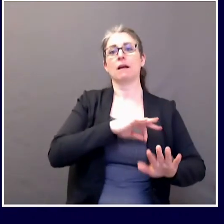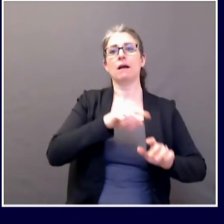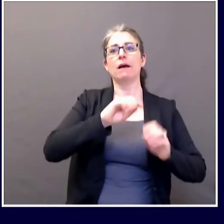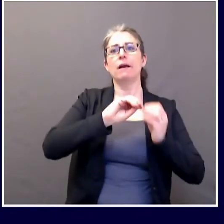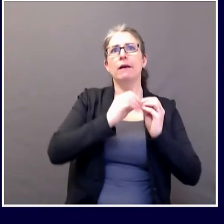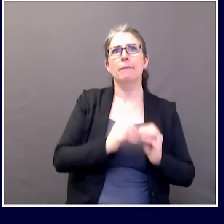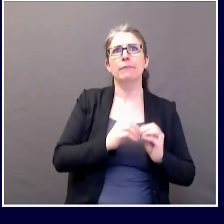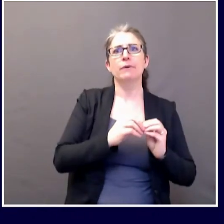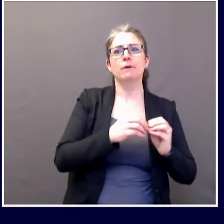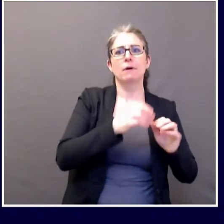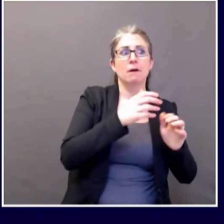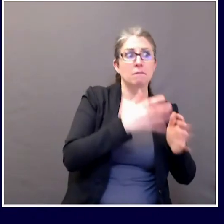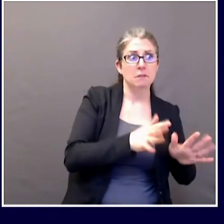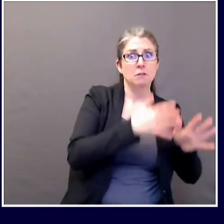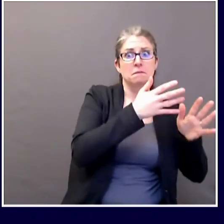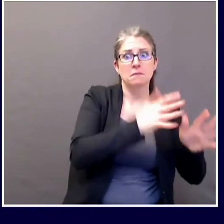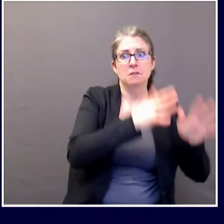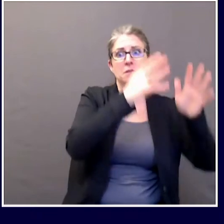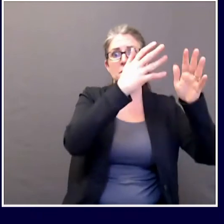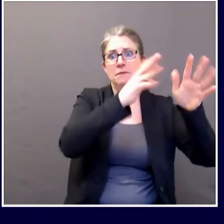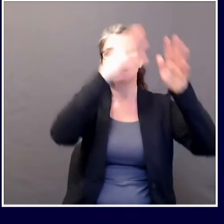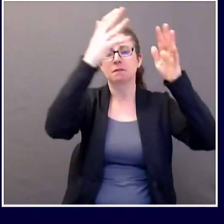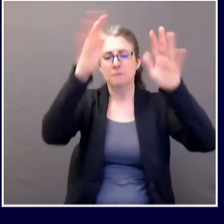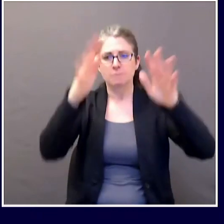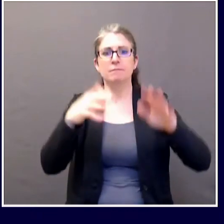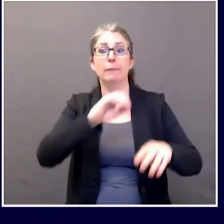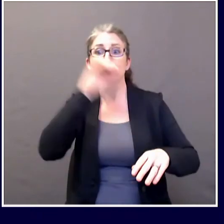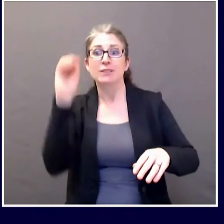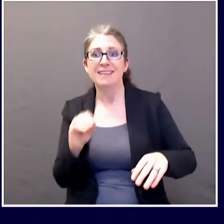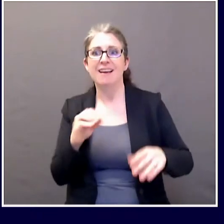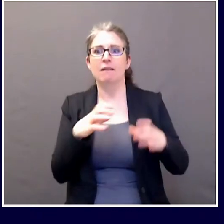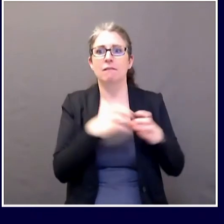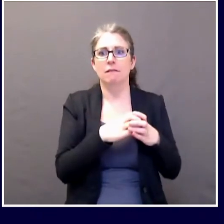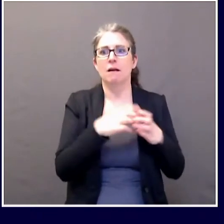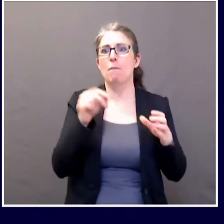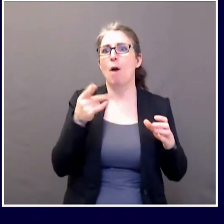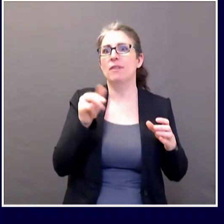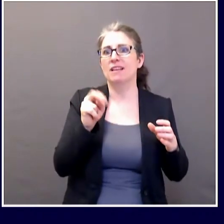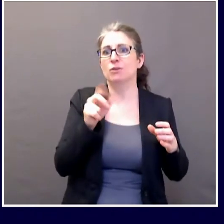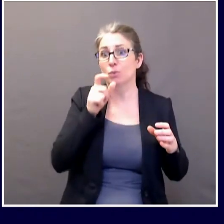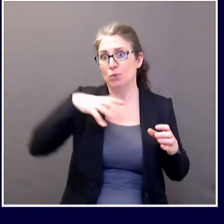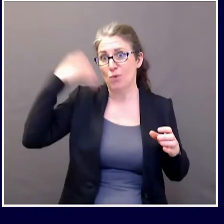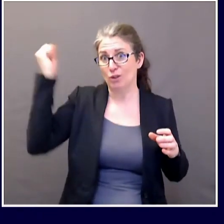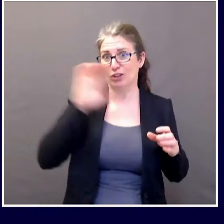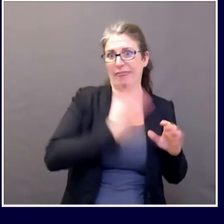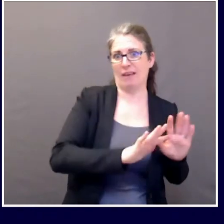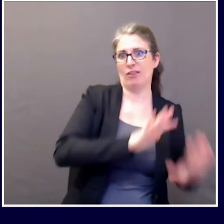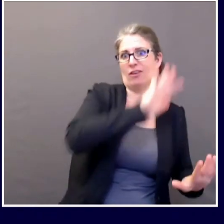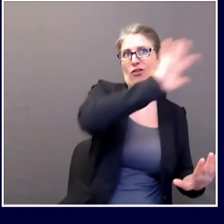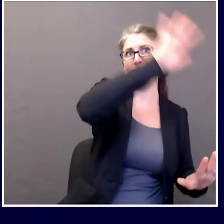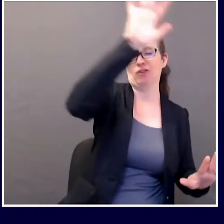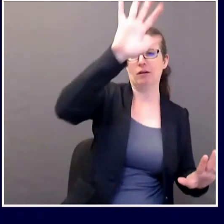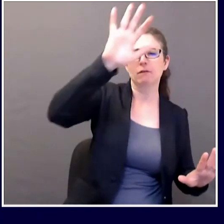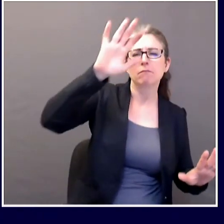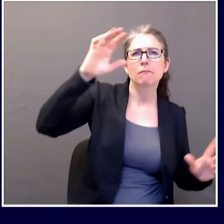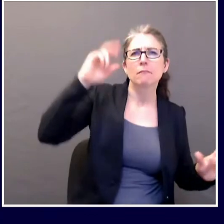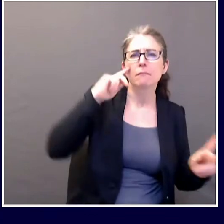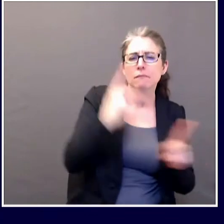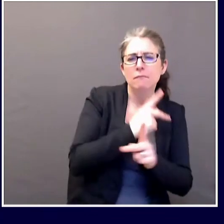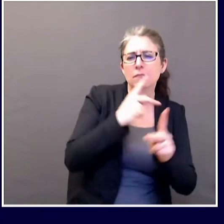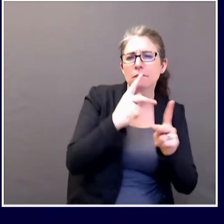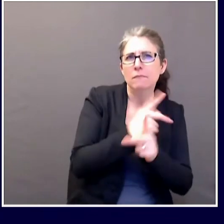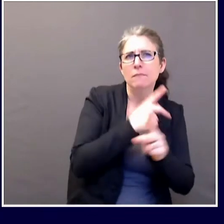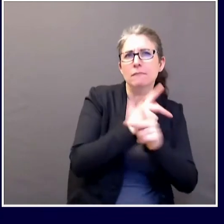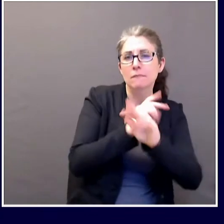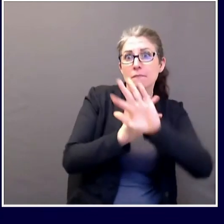we see potential disparities start to open up, we try to right those by making sure we're sending vaccine to areas of the